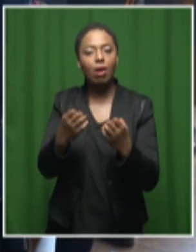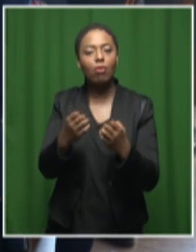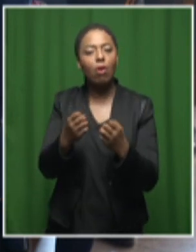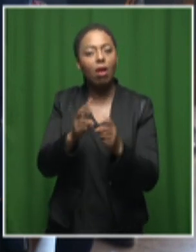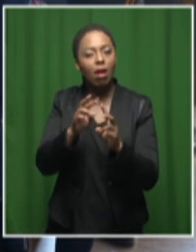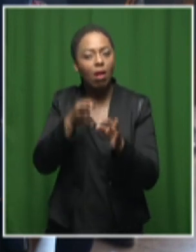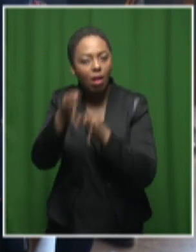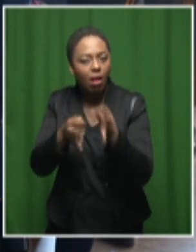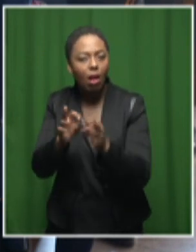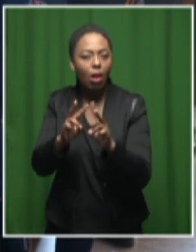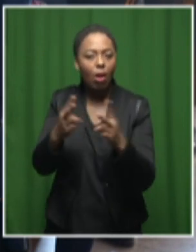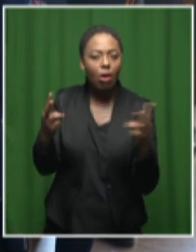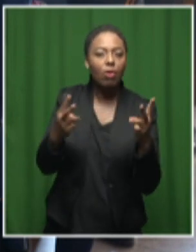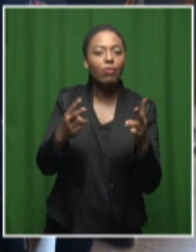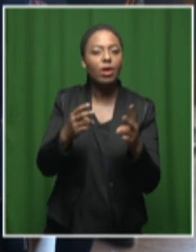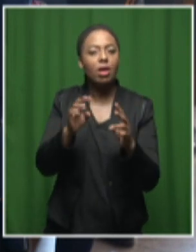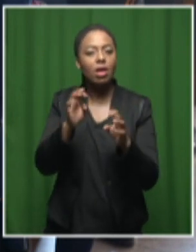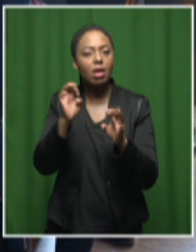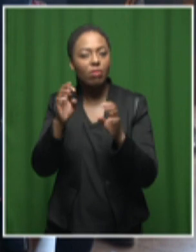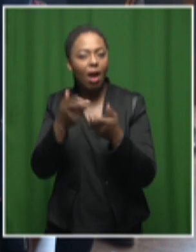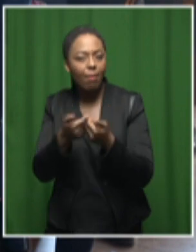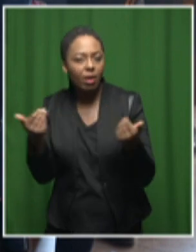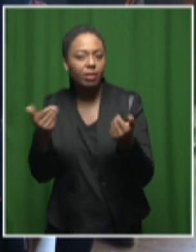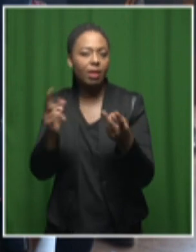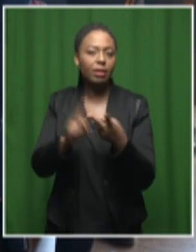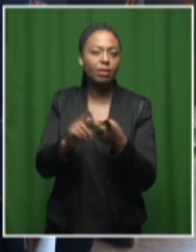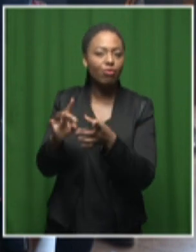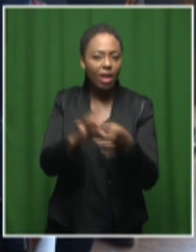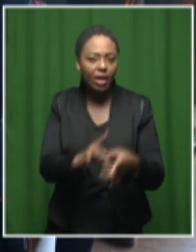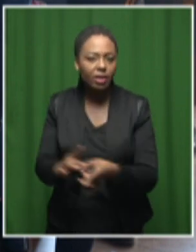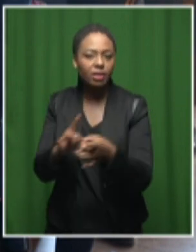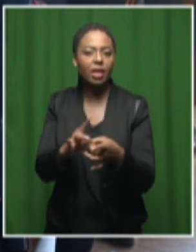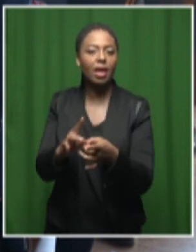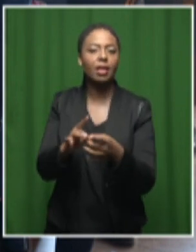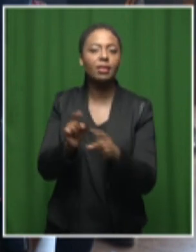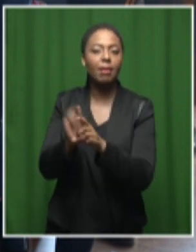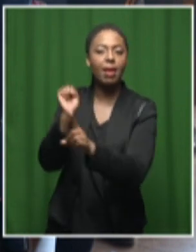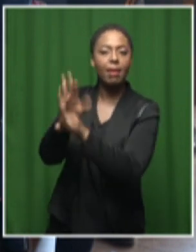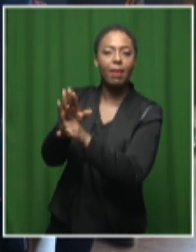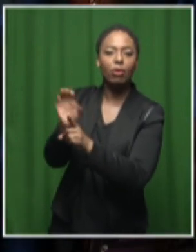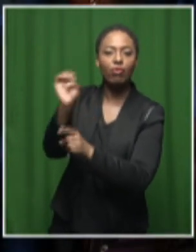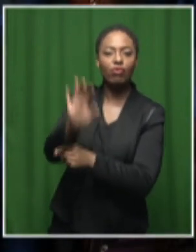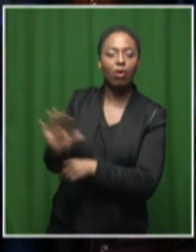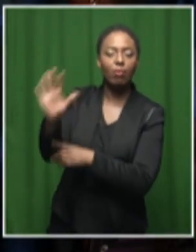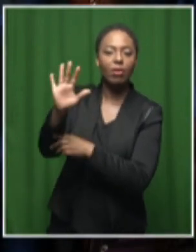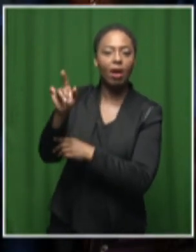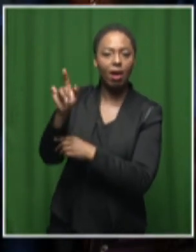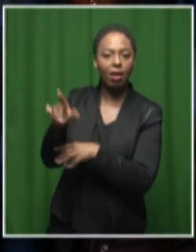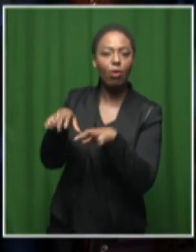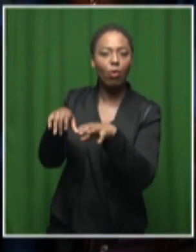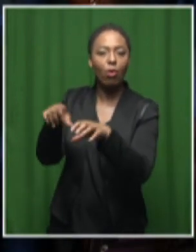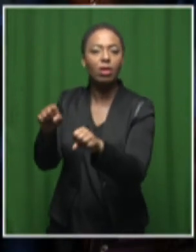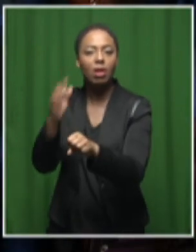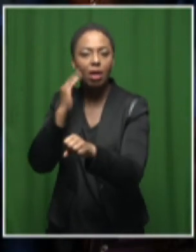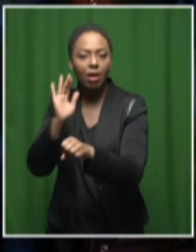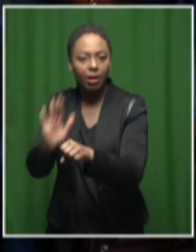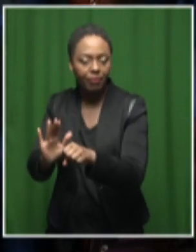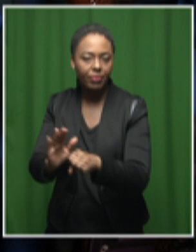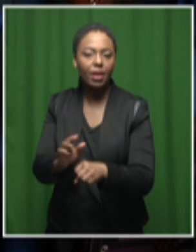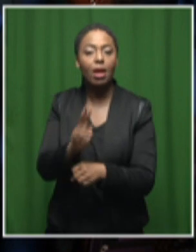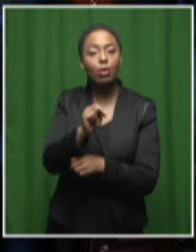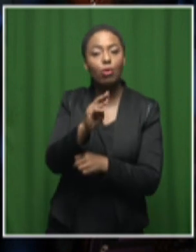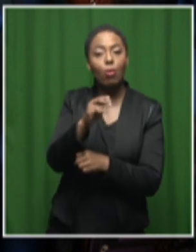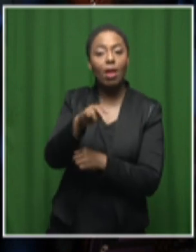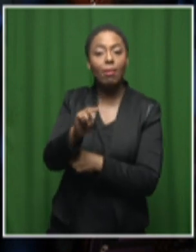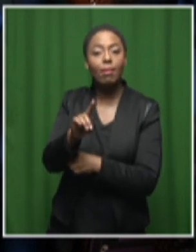issues like apartheid, race relations and the effects of European colonialism. Well, Dr. Nobulali Dangazele